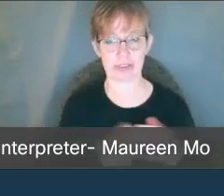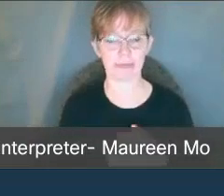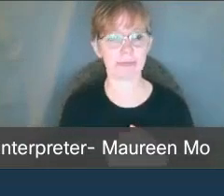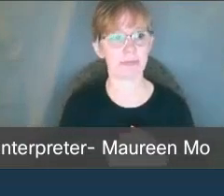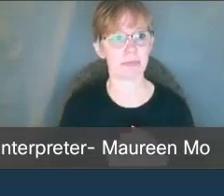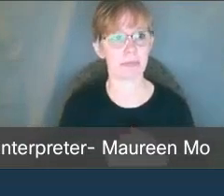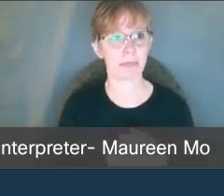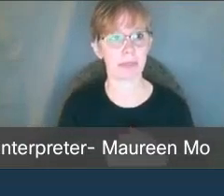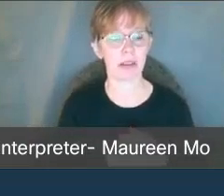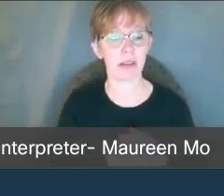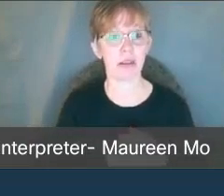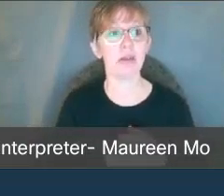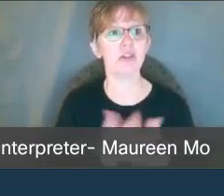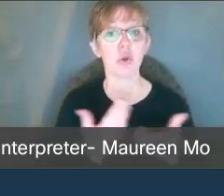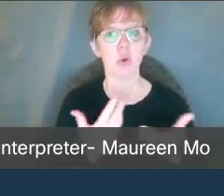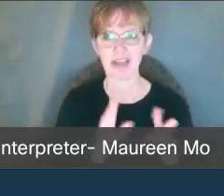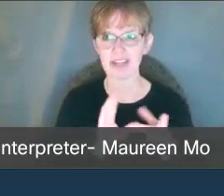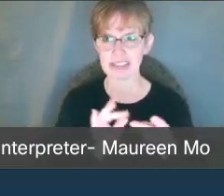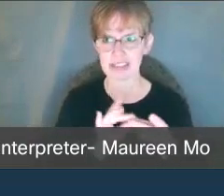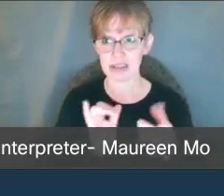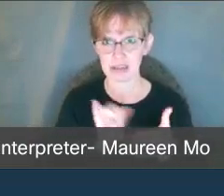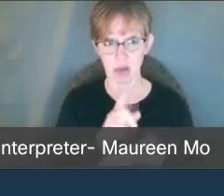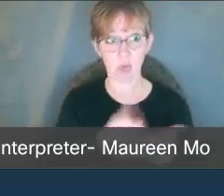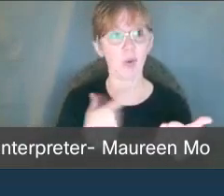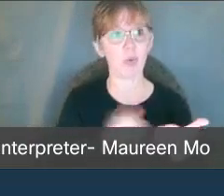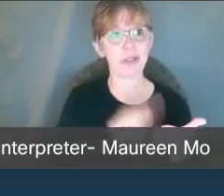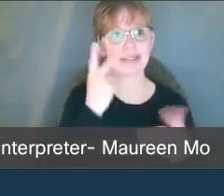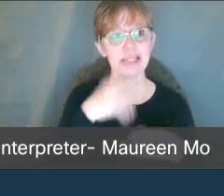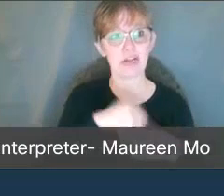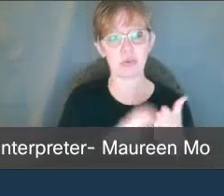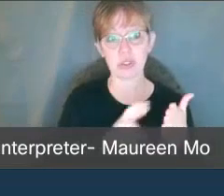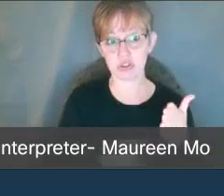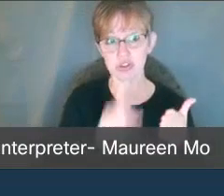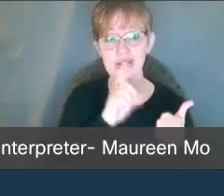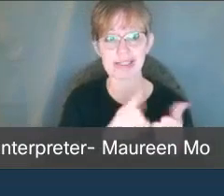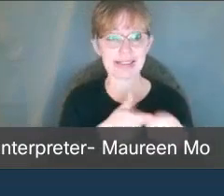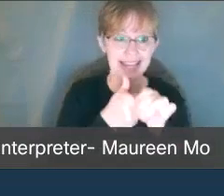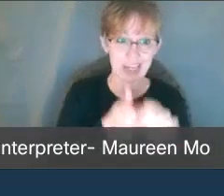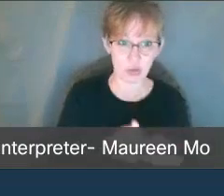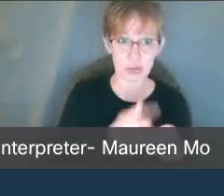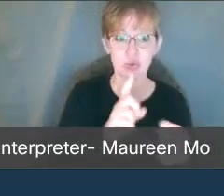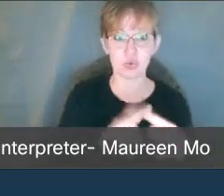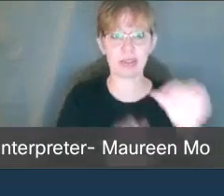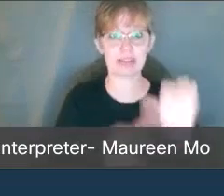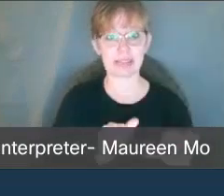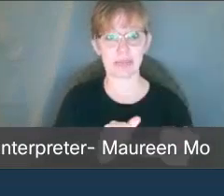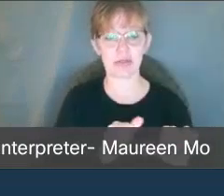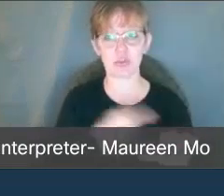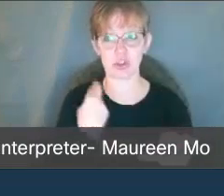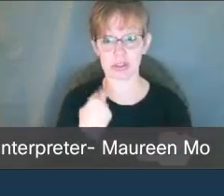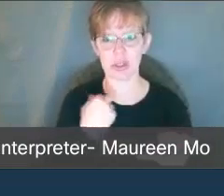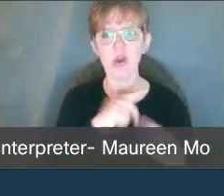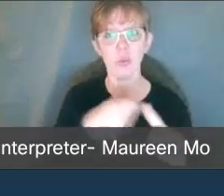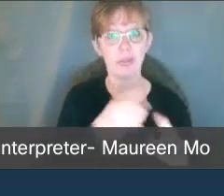So that said, what we do see in the research is that as adherence to the risk assessment results increases,